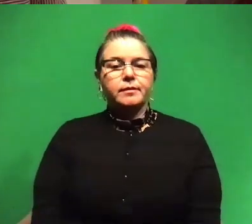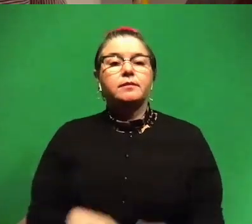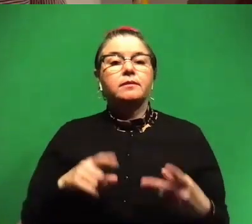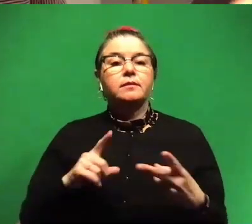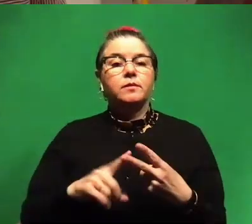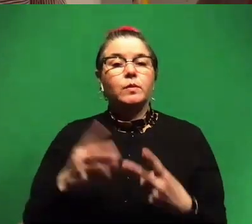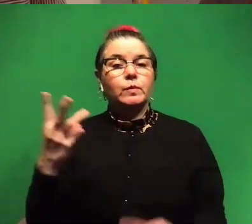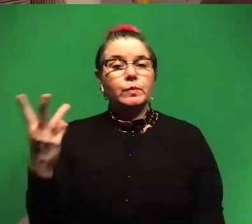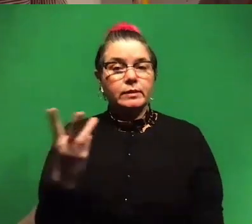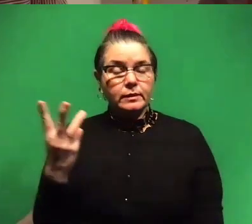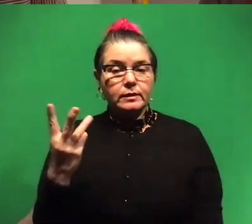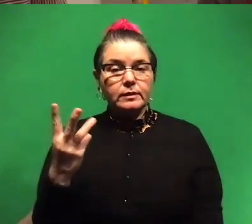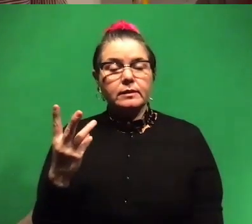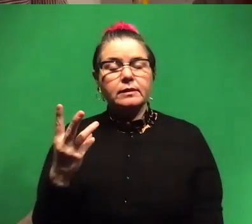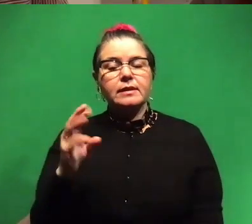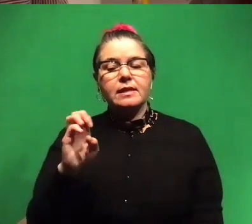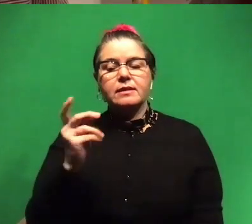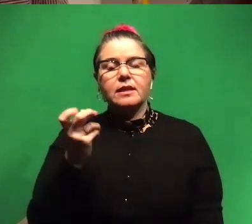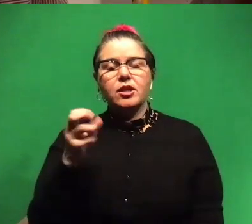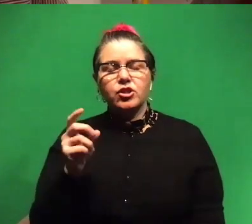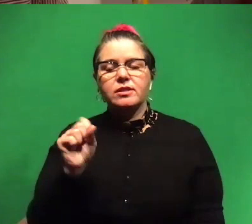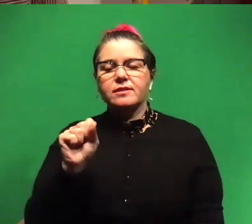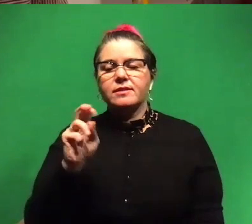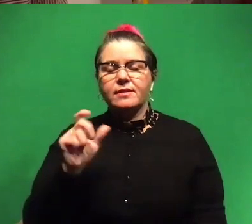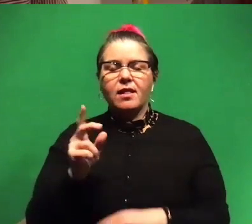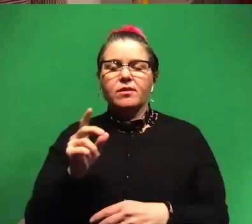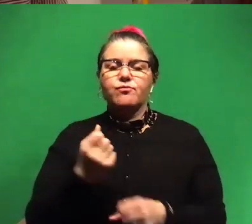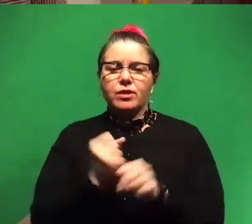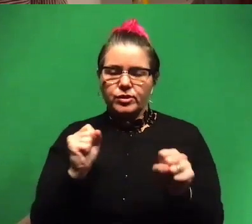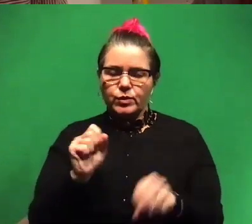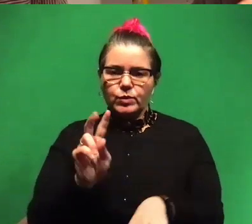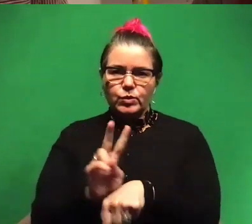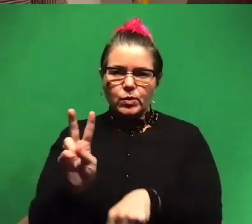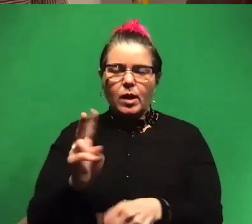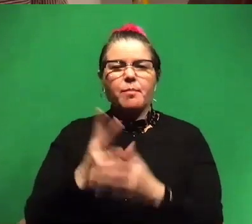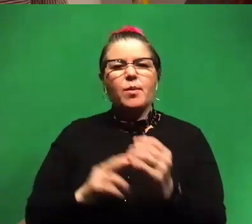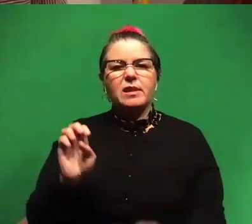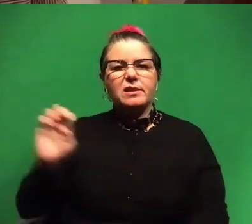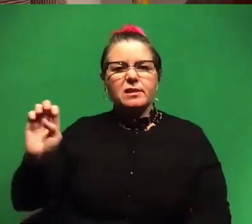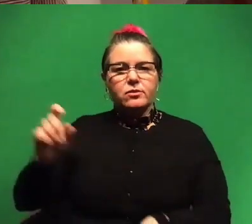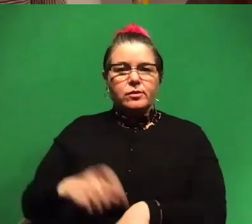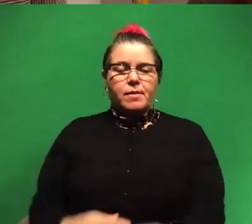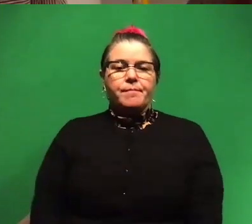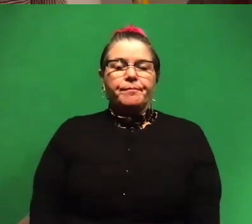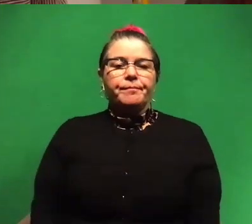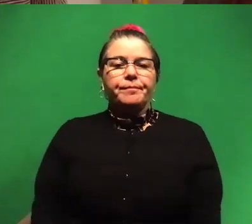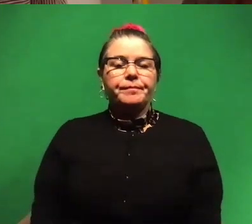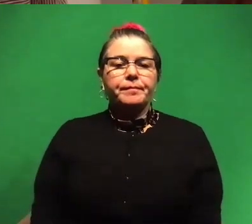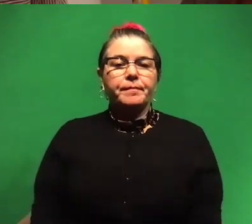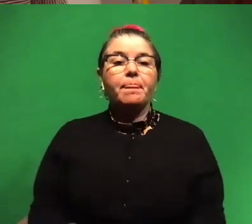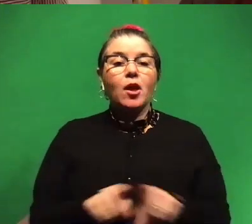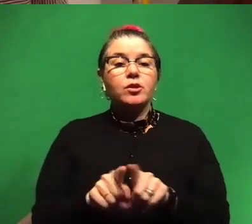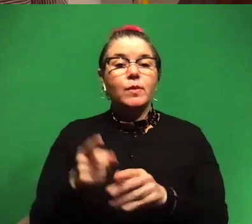Wednesday, we've got endangered snail rescue at 2 p.m. Those times were both in Eastern Standard Time. Also next week